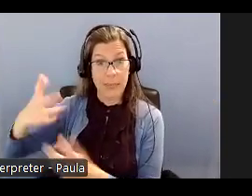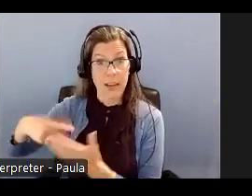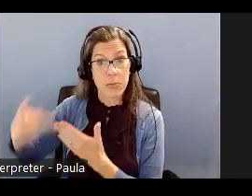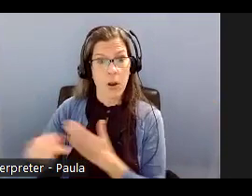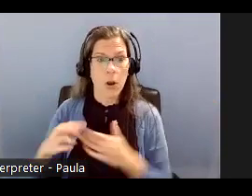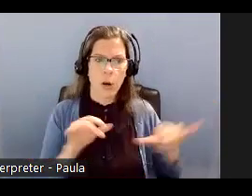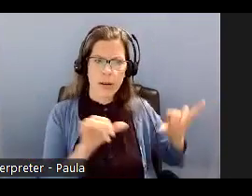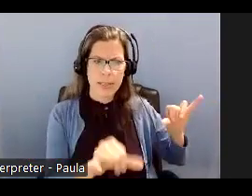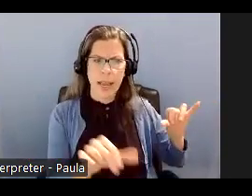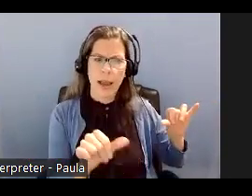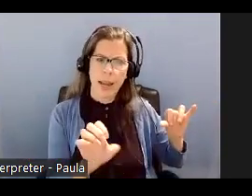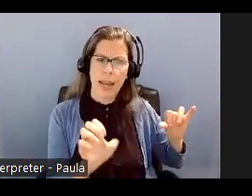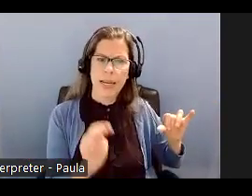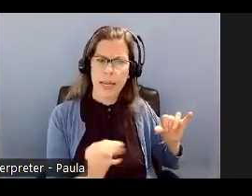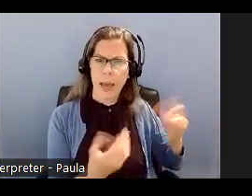reviewed?